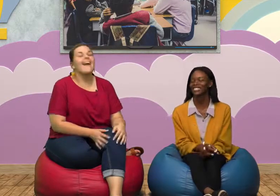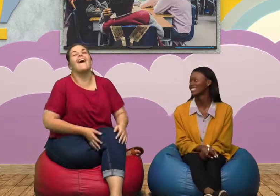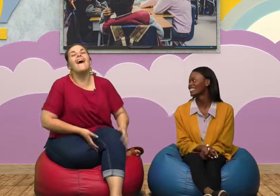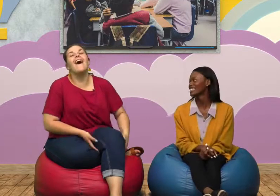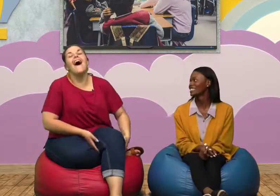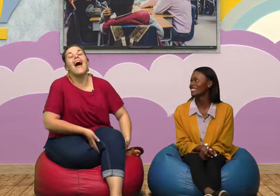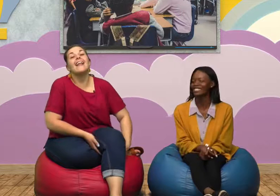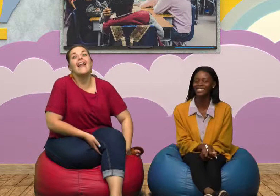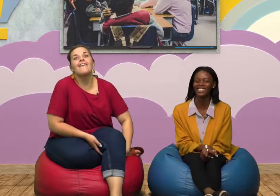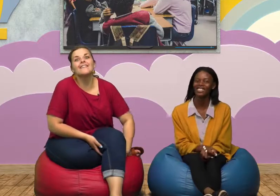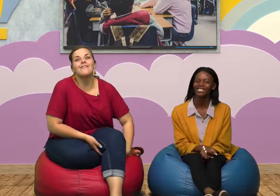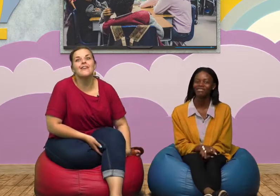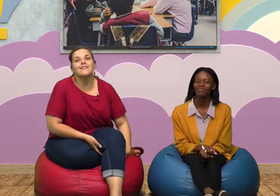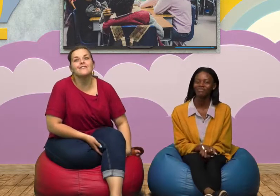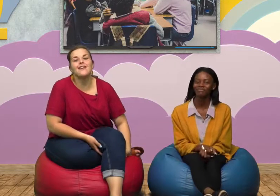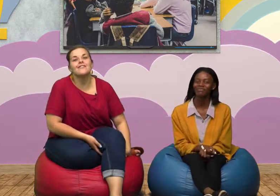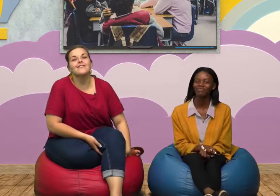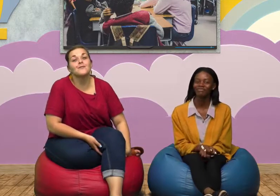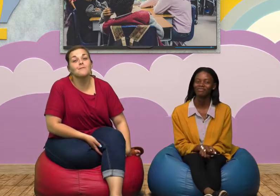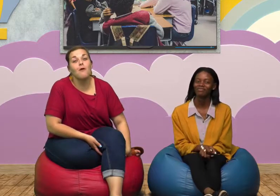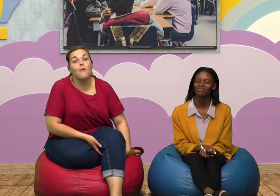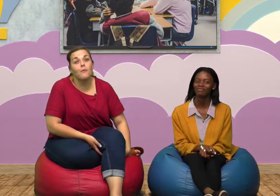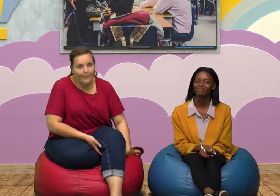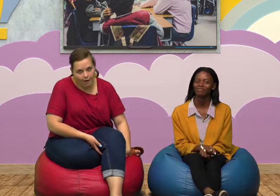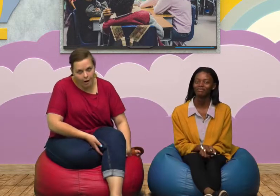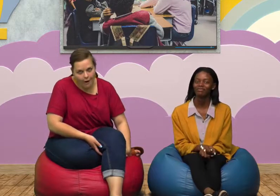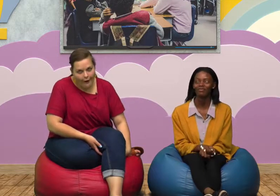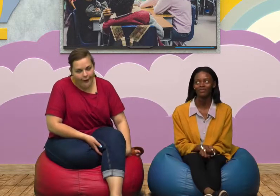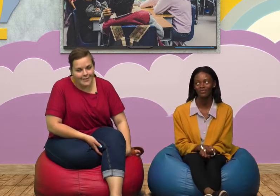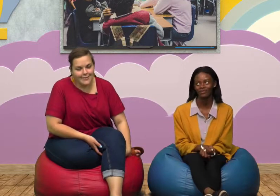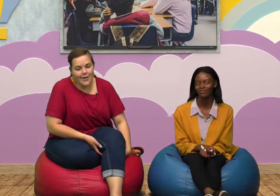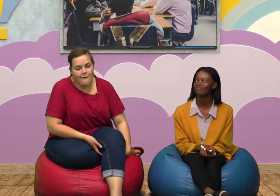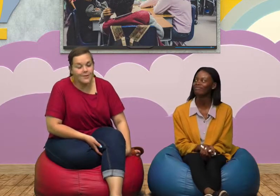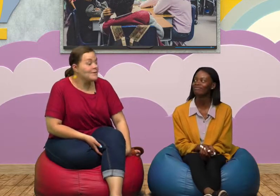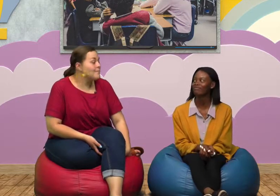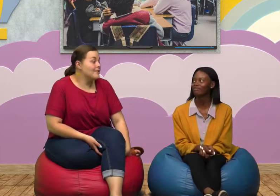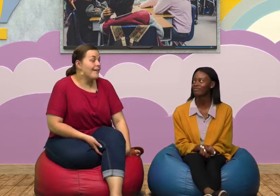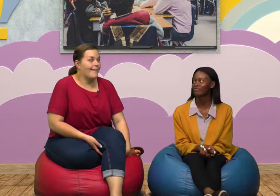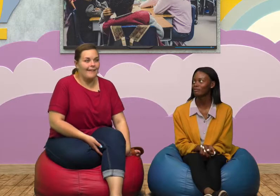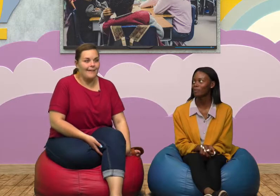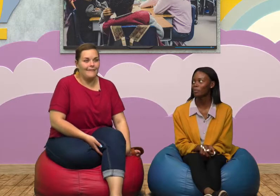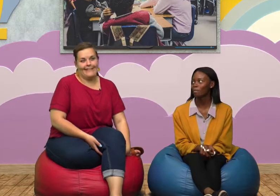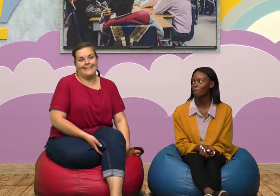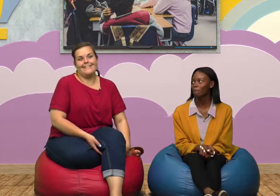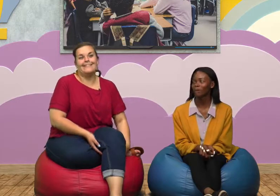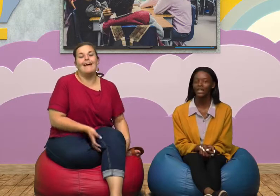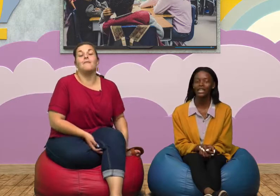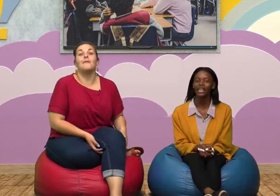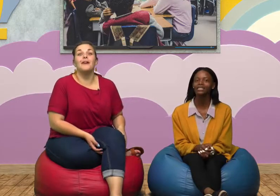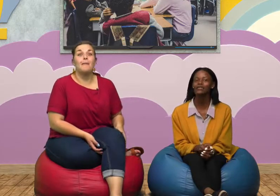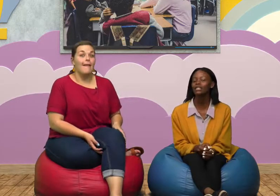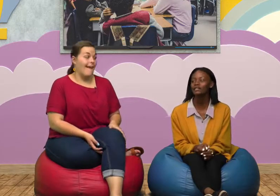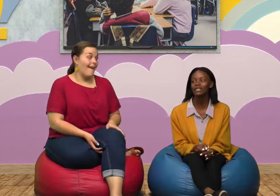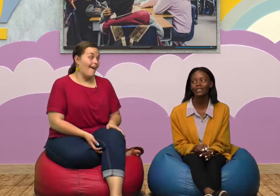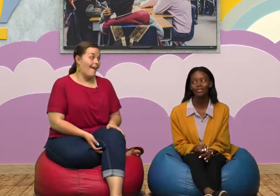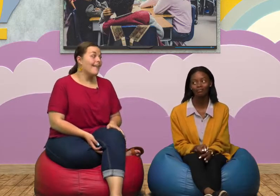They are, and now it's time for us to see just how smart we are. So what we'll be doing now is we're active